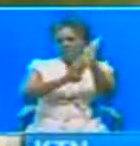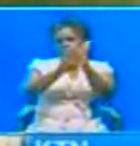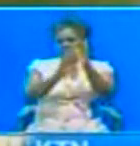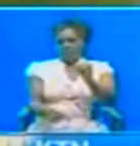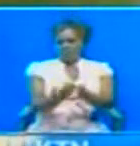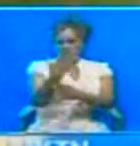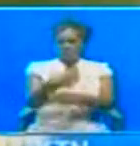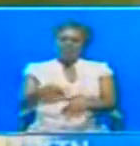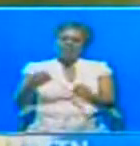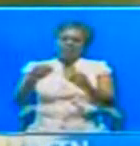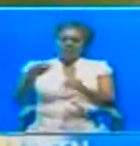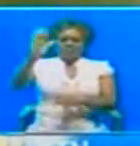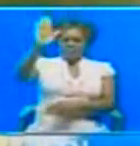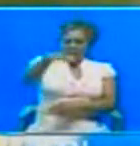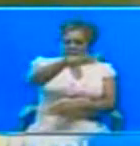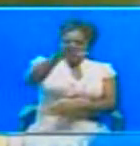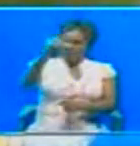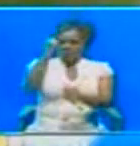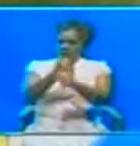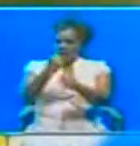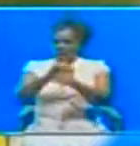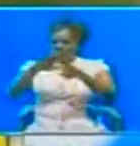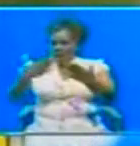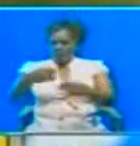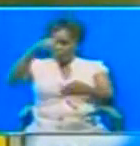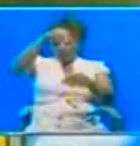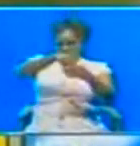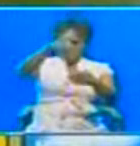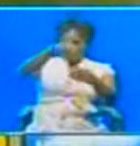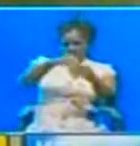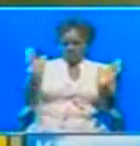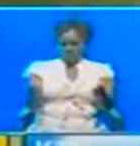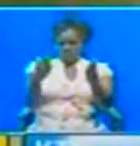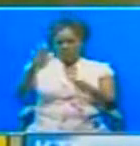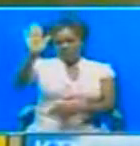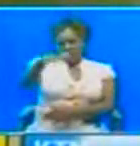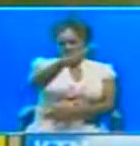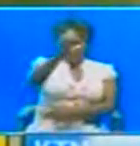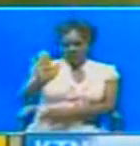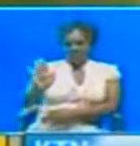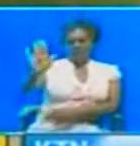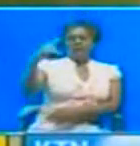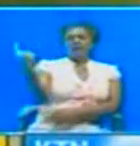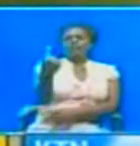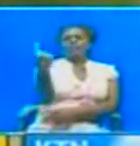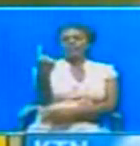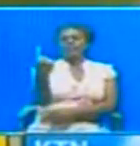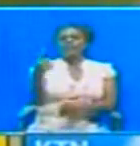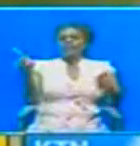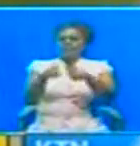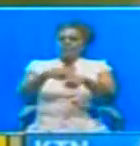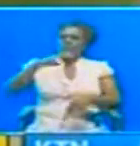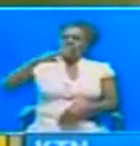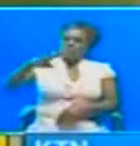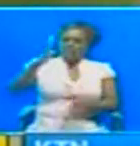You see, how Parliament works is an internal matter for Parliament itself. And how the Speaker